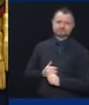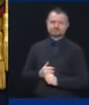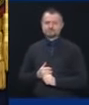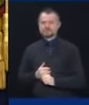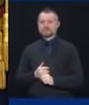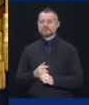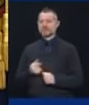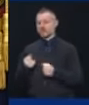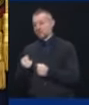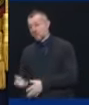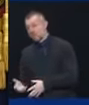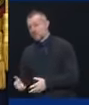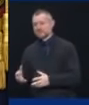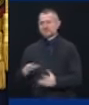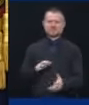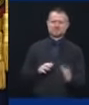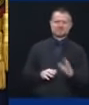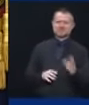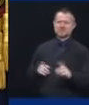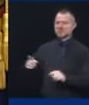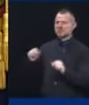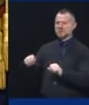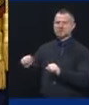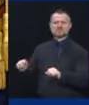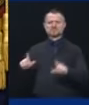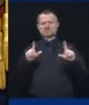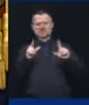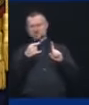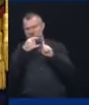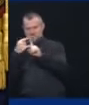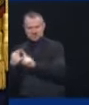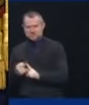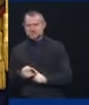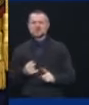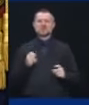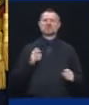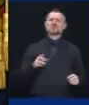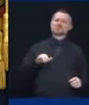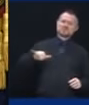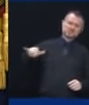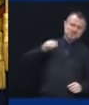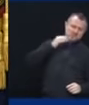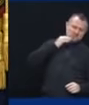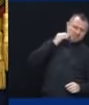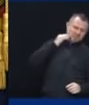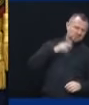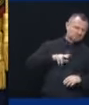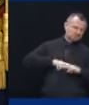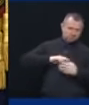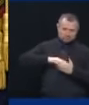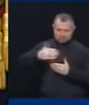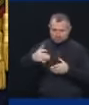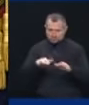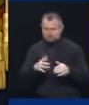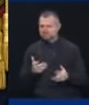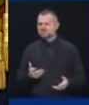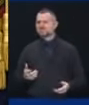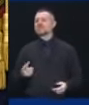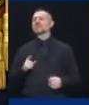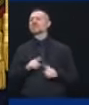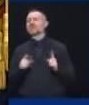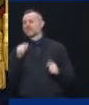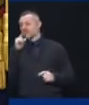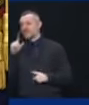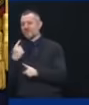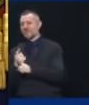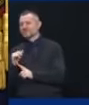could be on a Zoom or just do this from home. It is the staff level